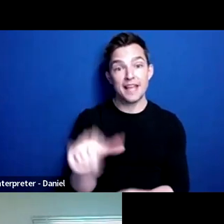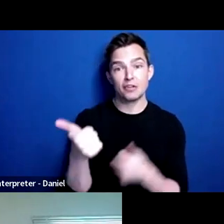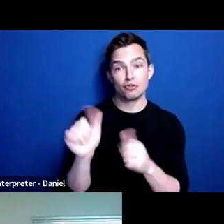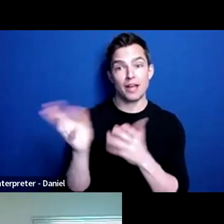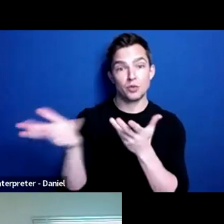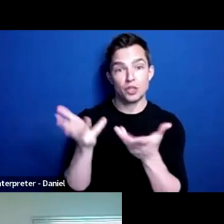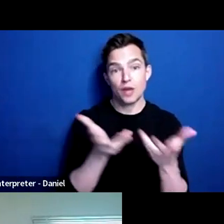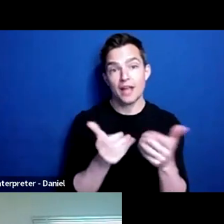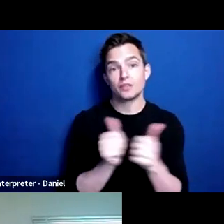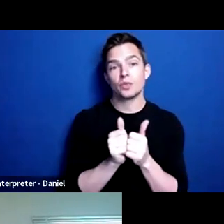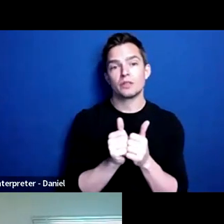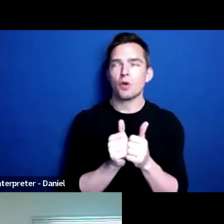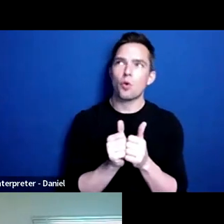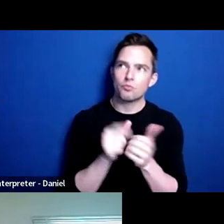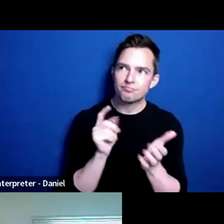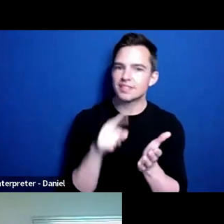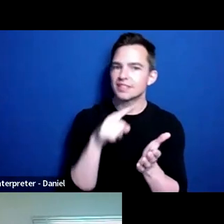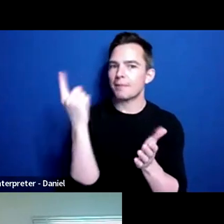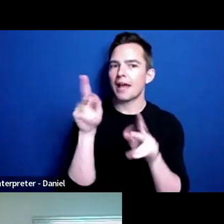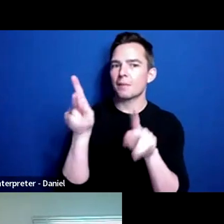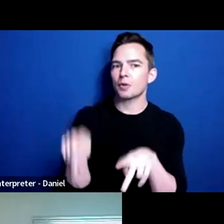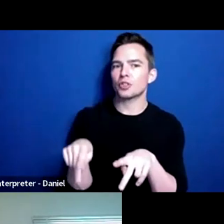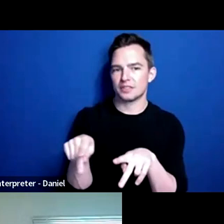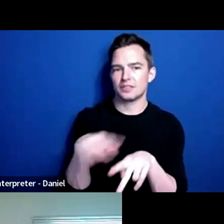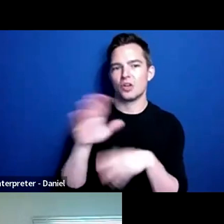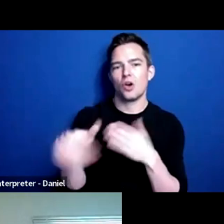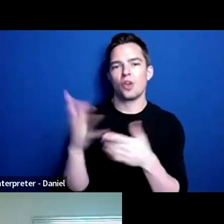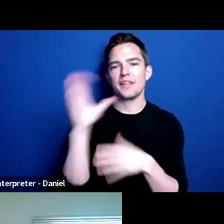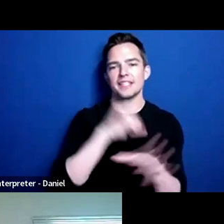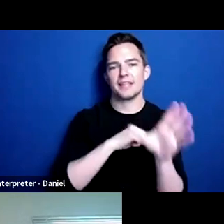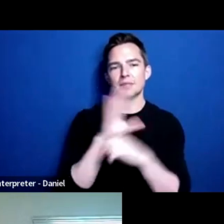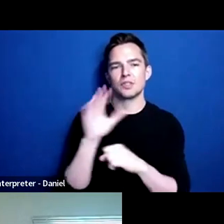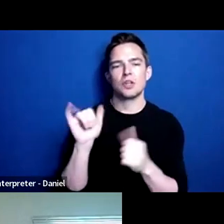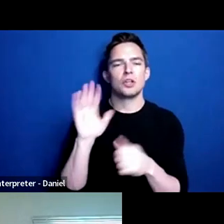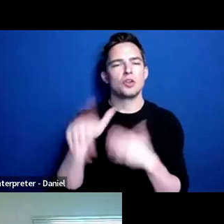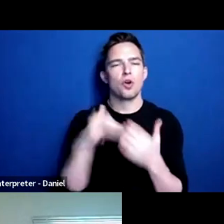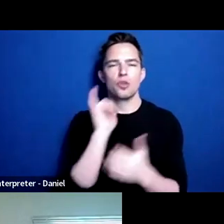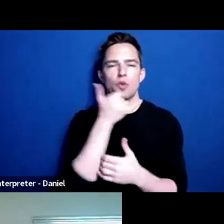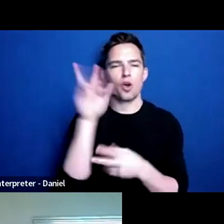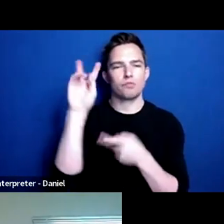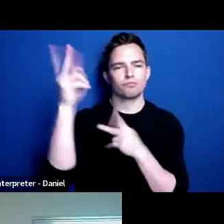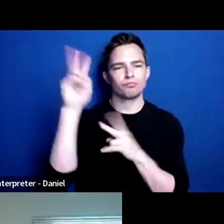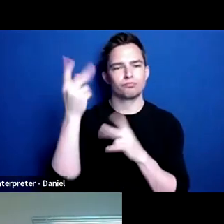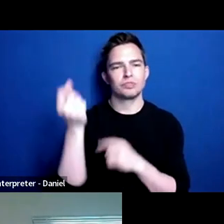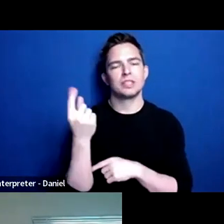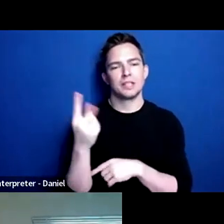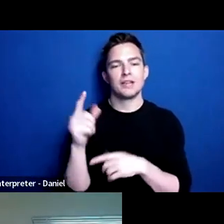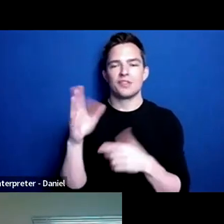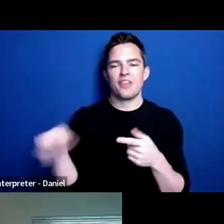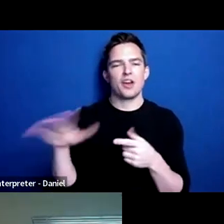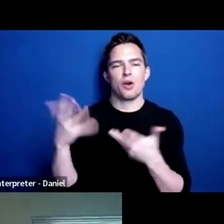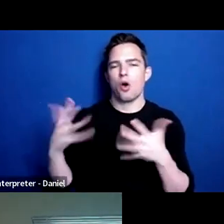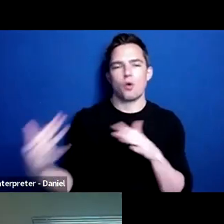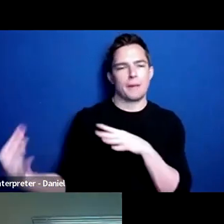with well, this is a Black person, with all of the assumptions and all of the misconceptions and all of they're already battling